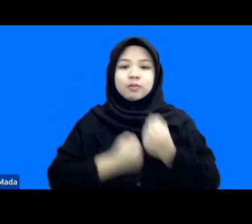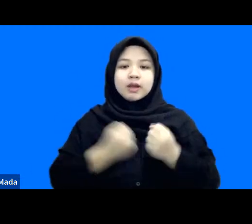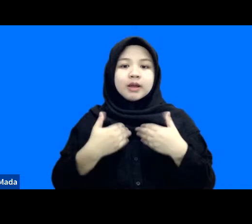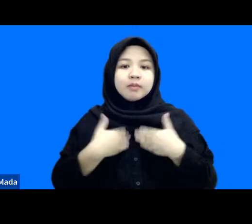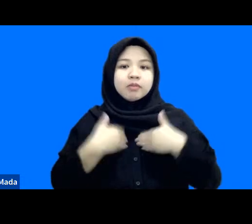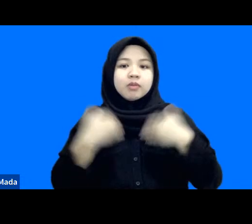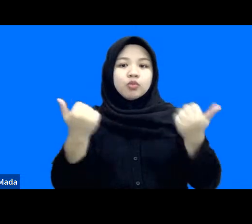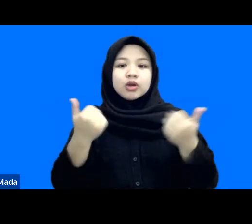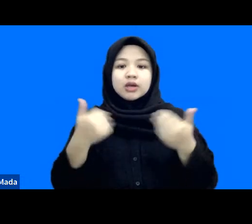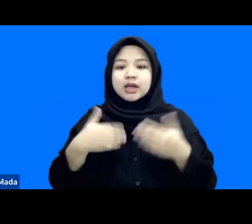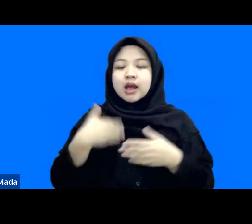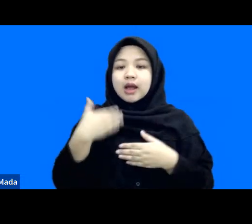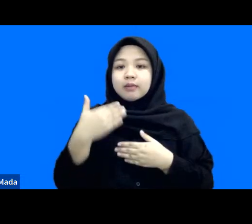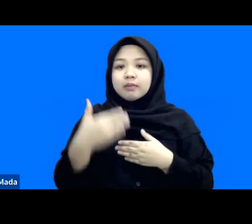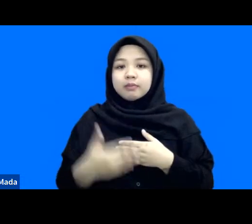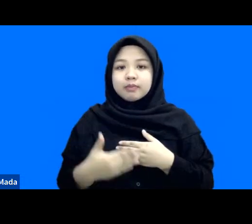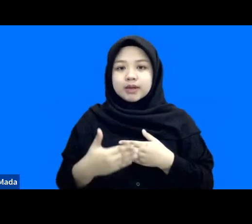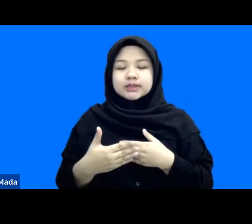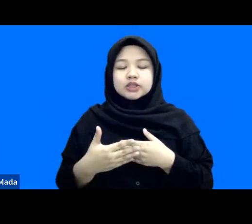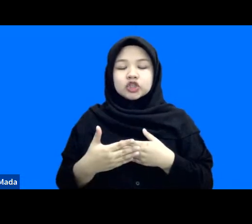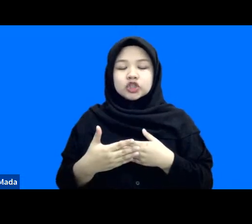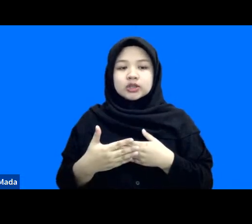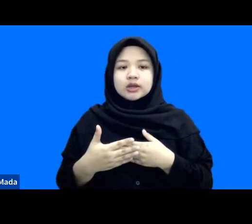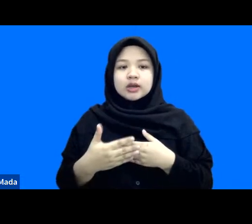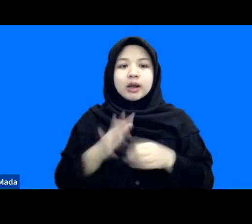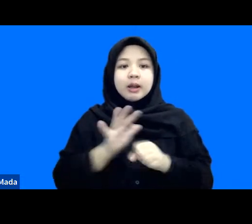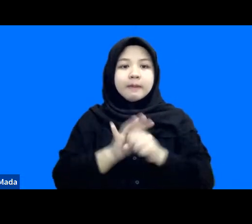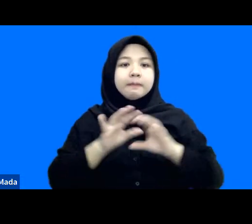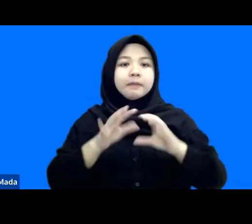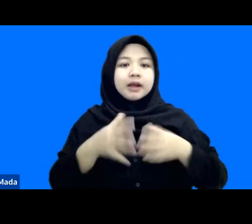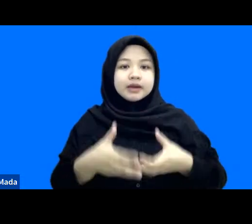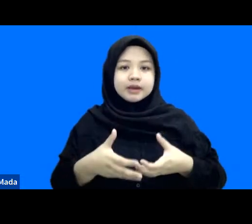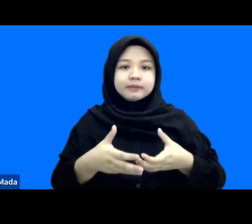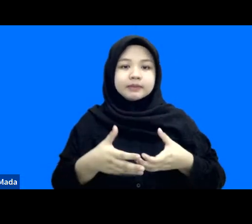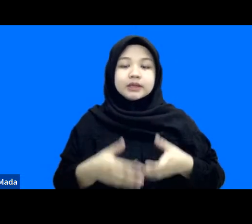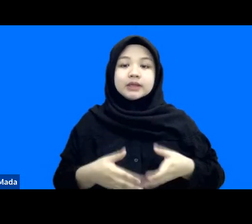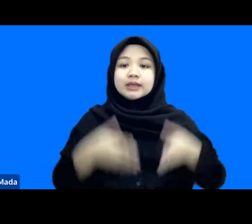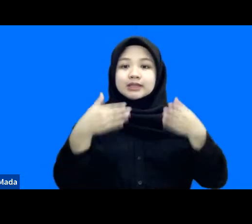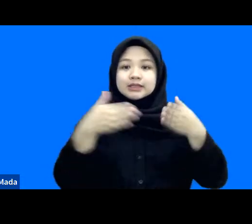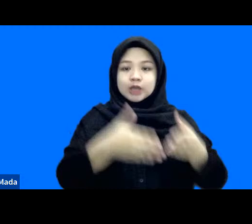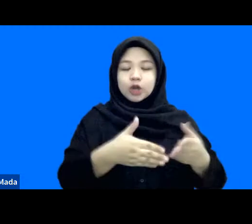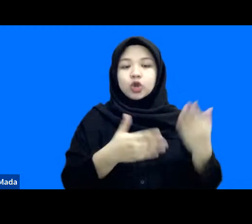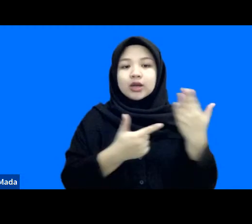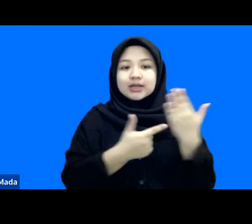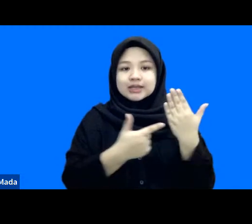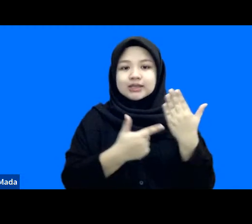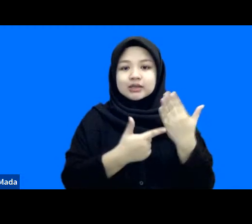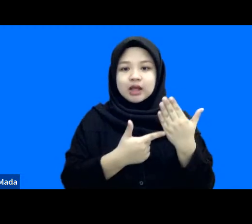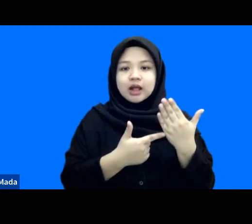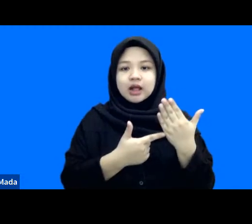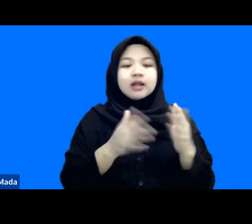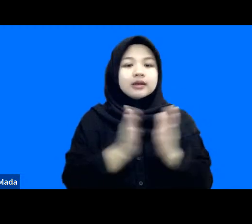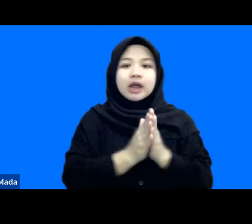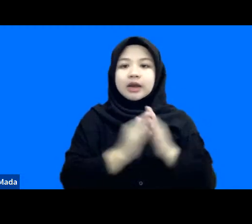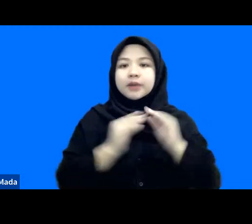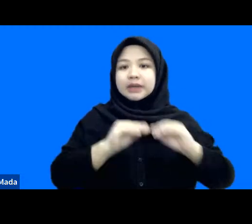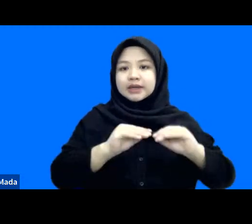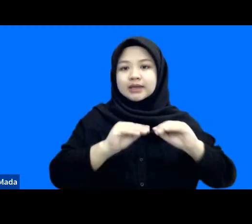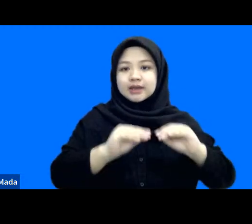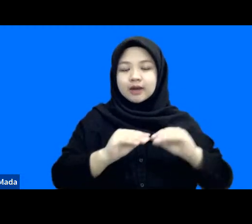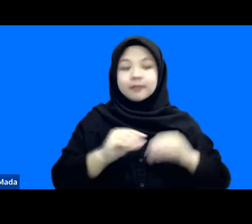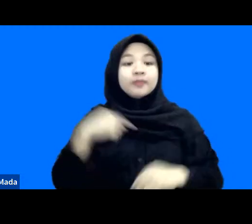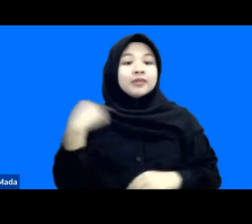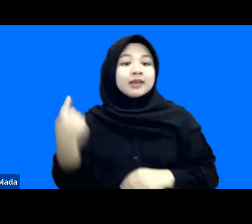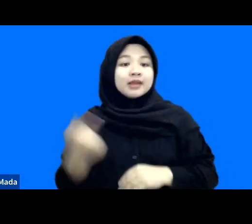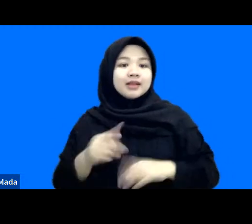and digitalization sector. We should deepen our work to push the G20 member